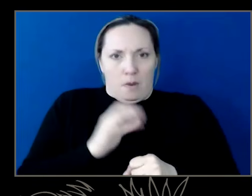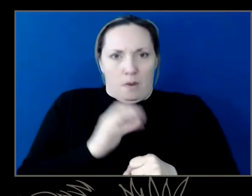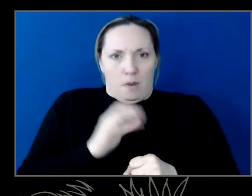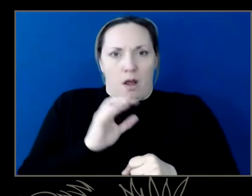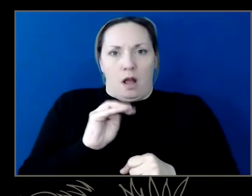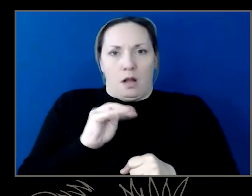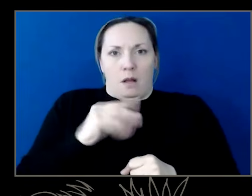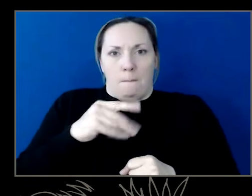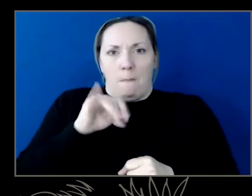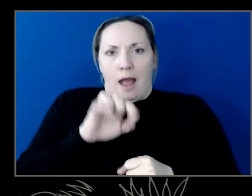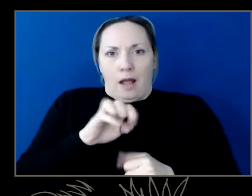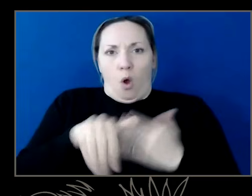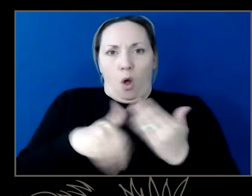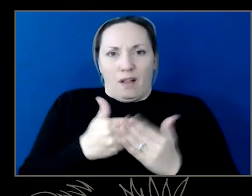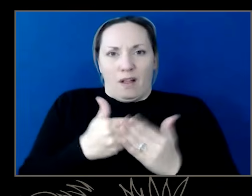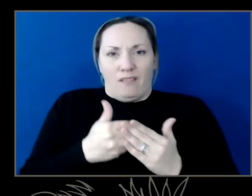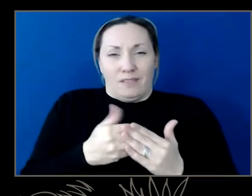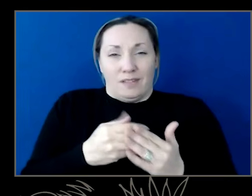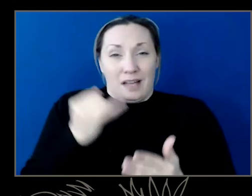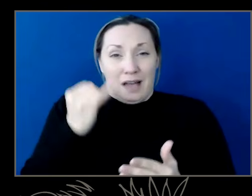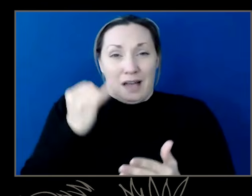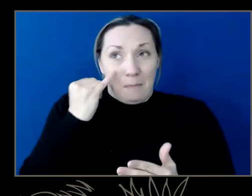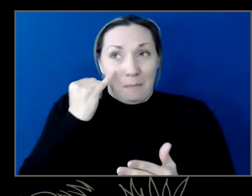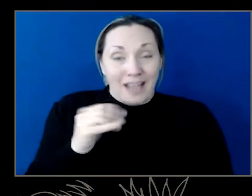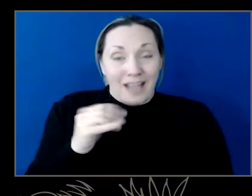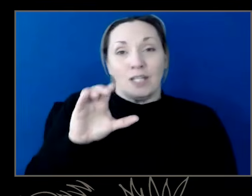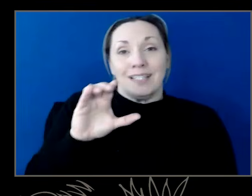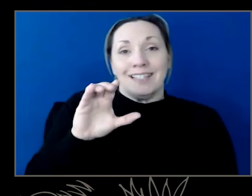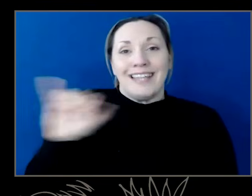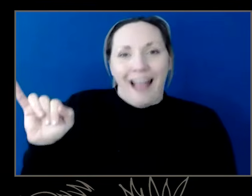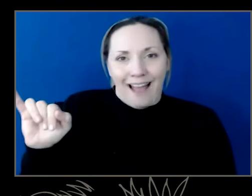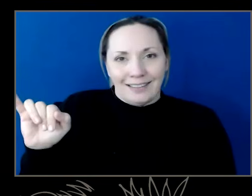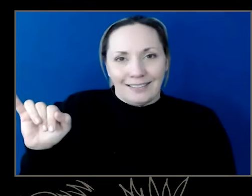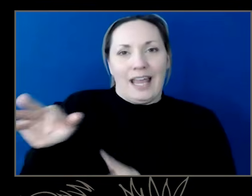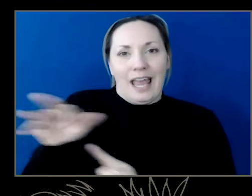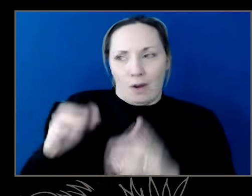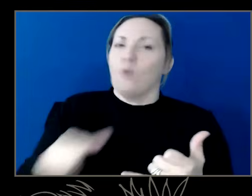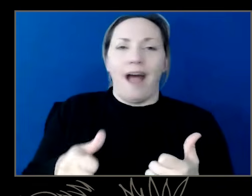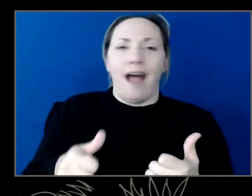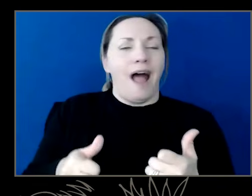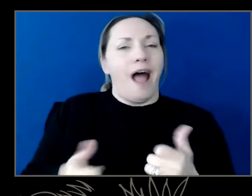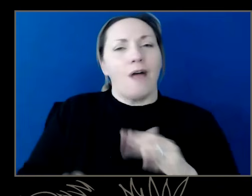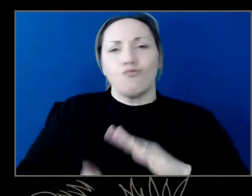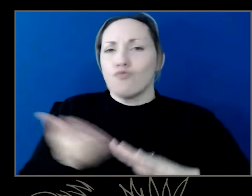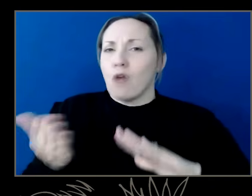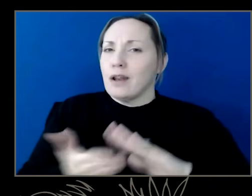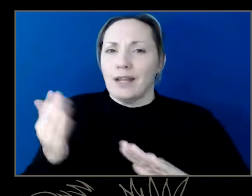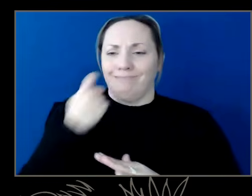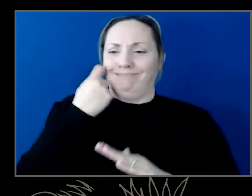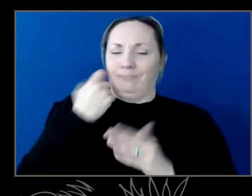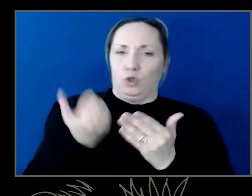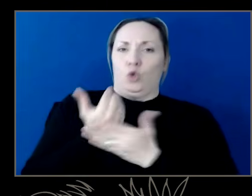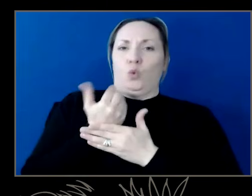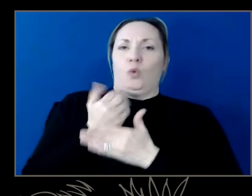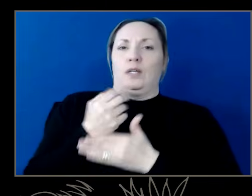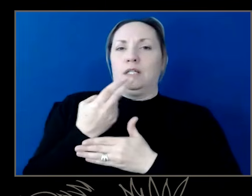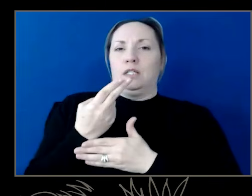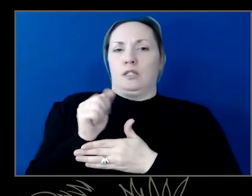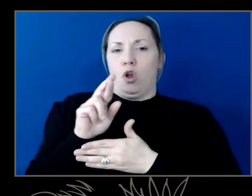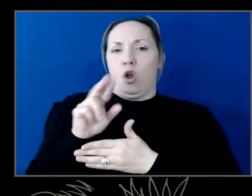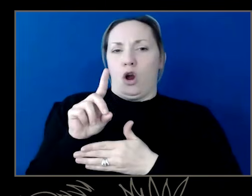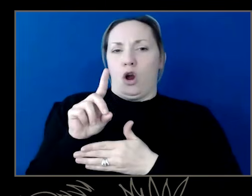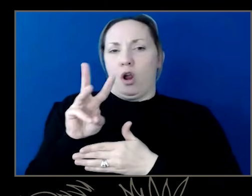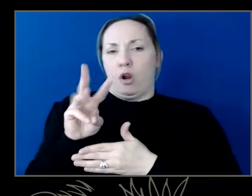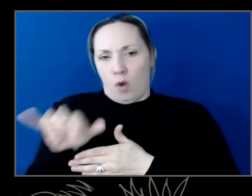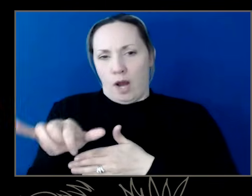your CI environment now. Definitely not running latest hardware, definitely doesn't have 64 gigabytes